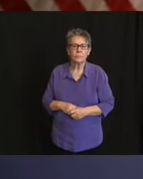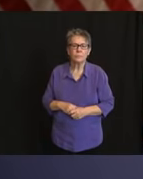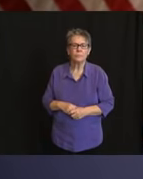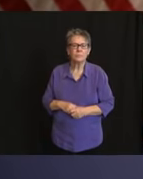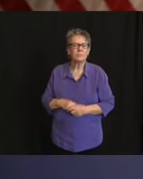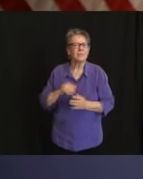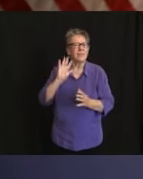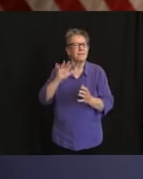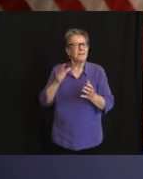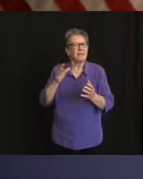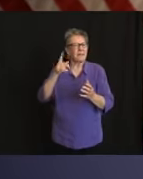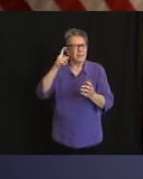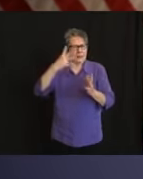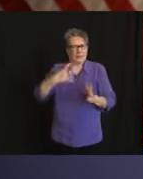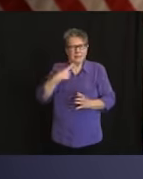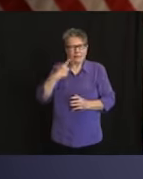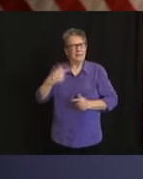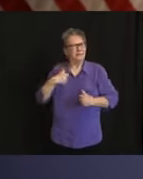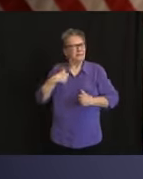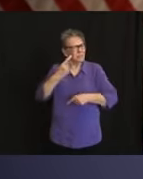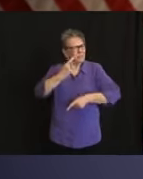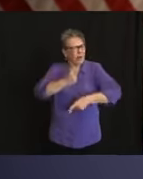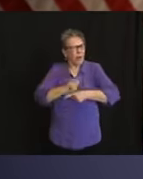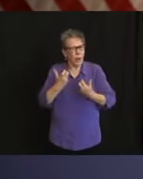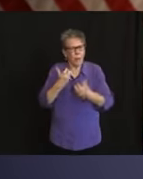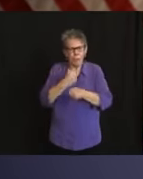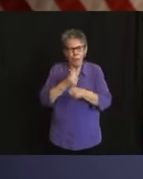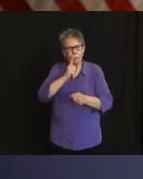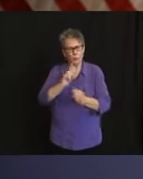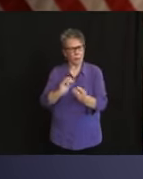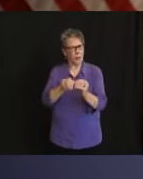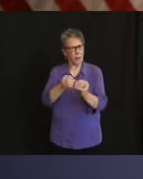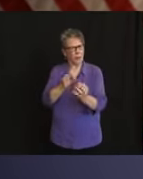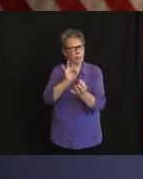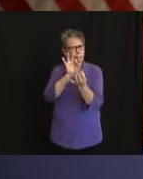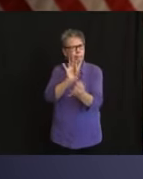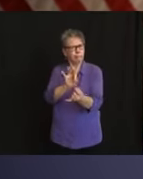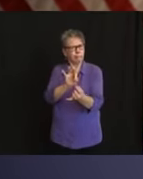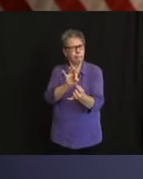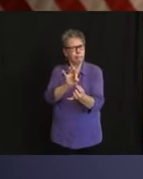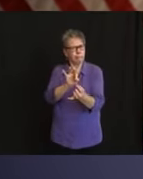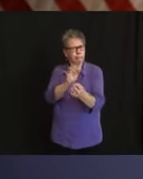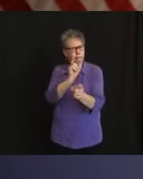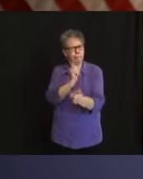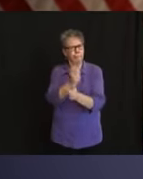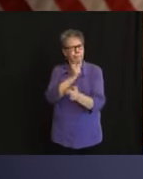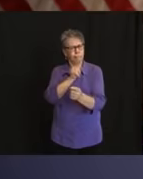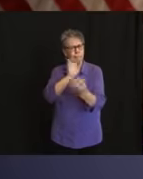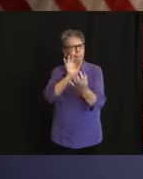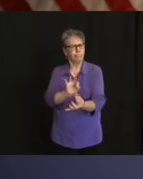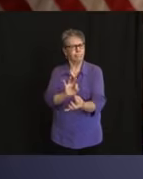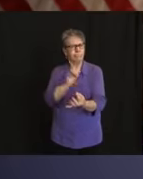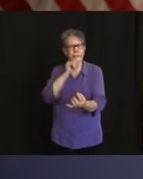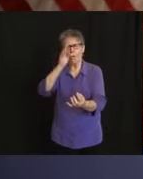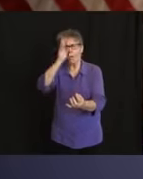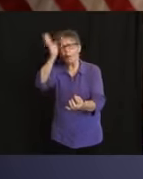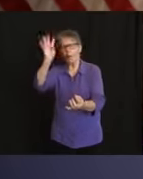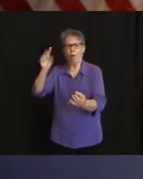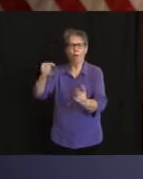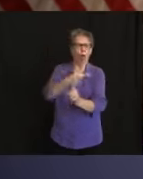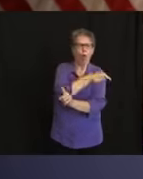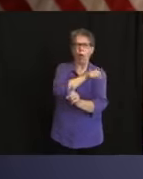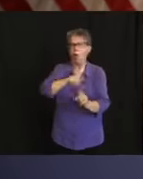directionally accurate, even though there may be some specific discrepancies. Is that fair to say? Correct. I know the police question you had, Matt, but I forget your second piece here. I